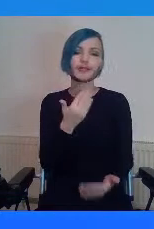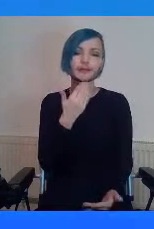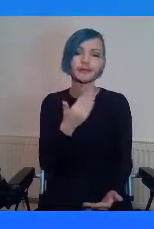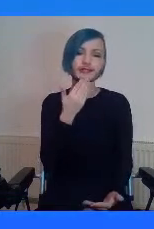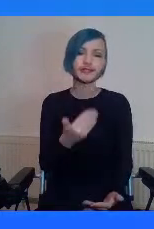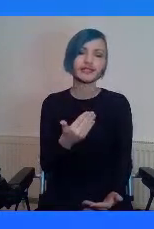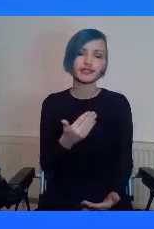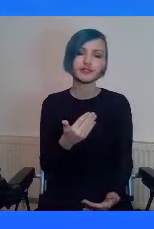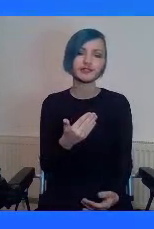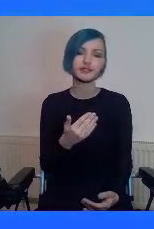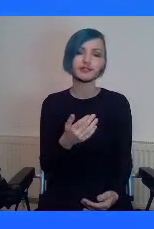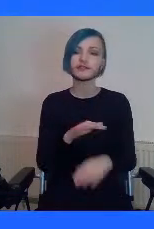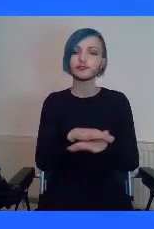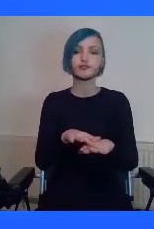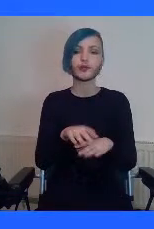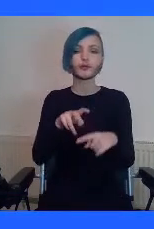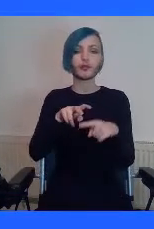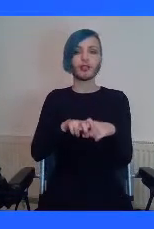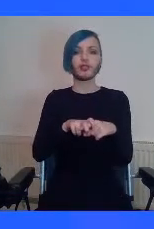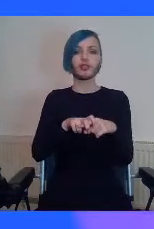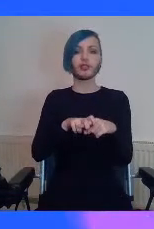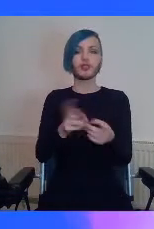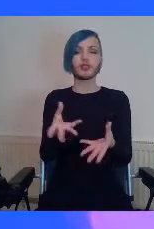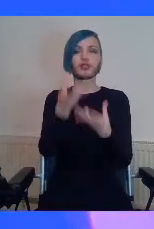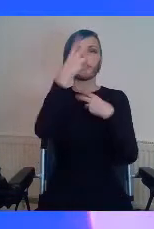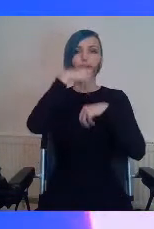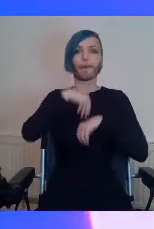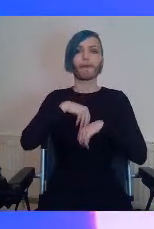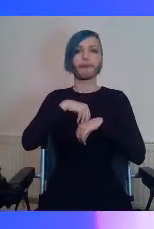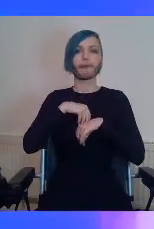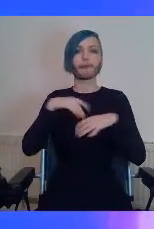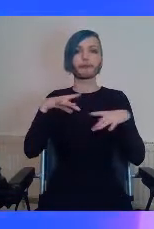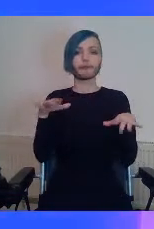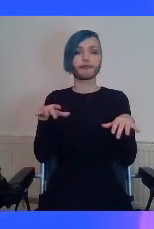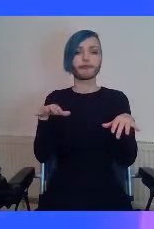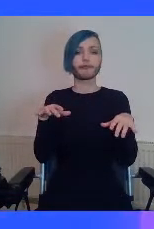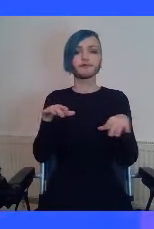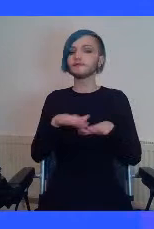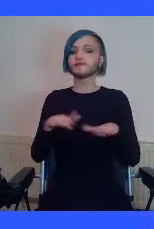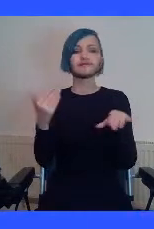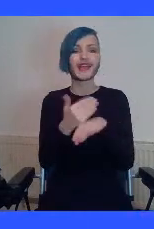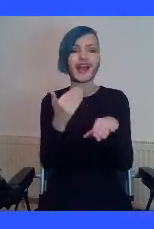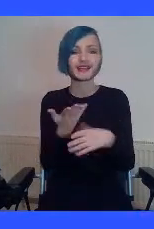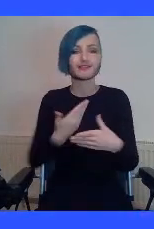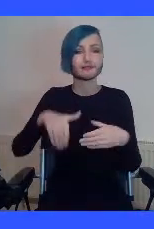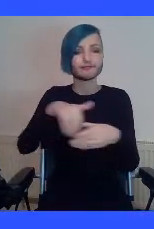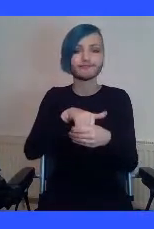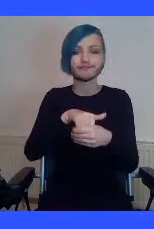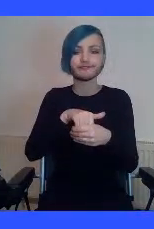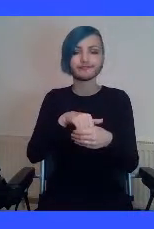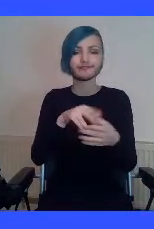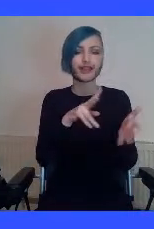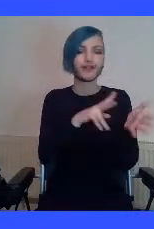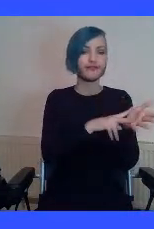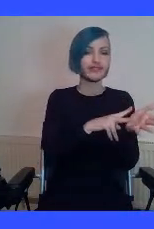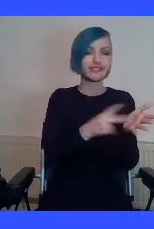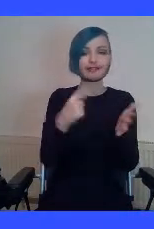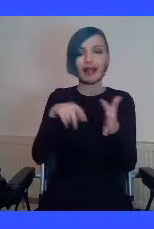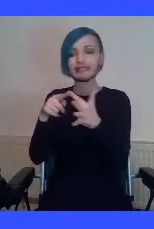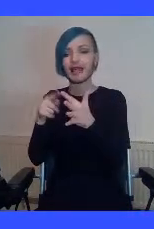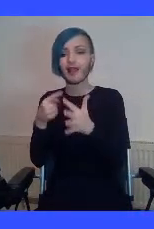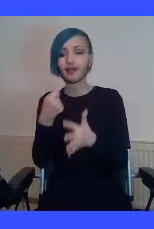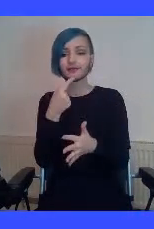just sit and listen to these things. Act with people. Vitalina and Ella have just made it abundantly clear that